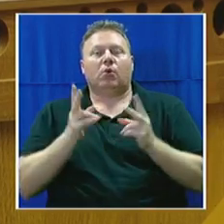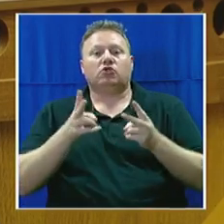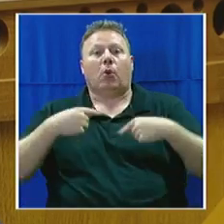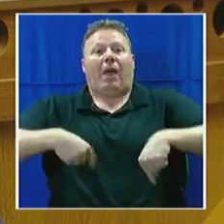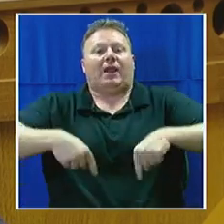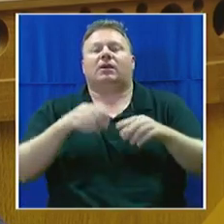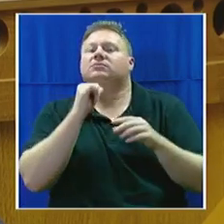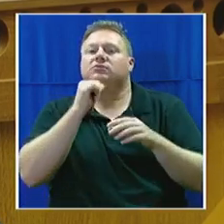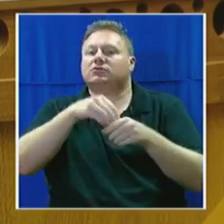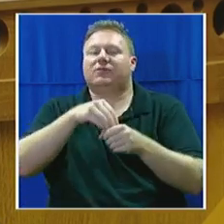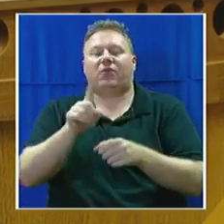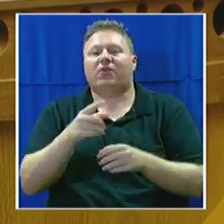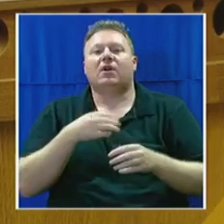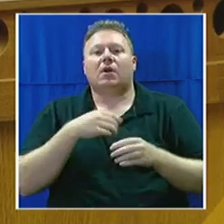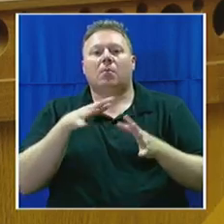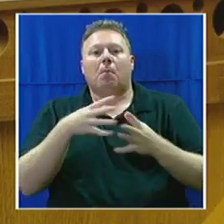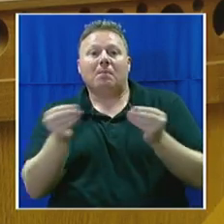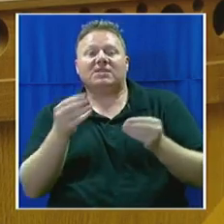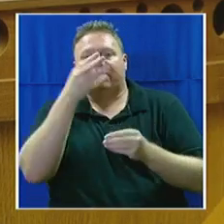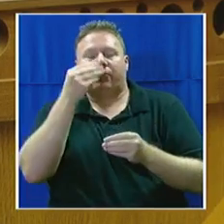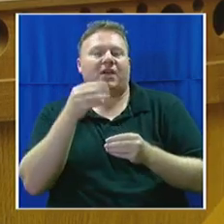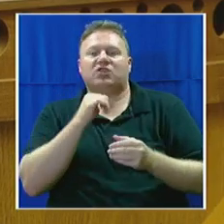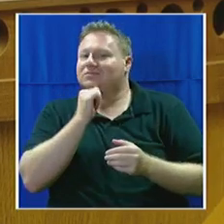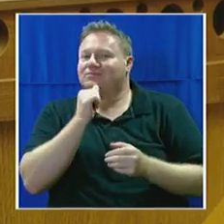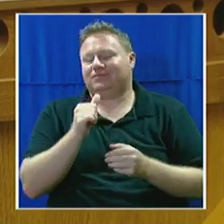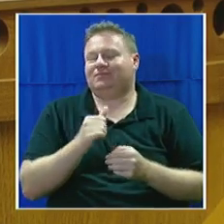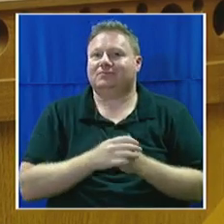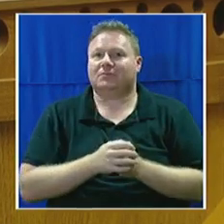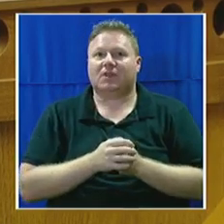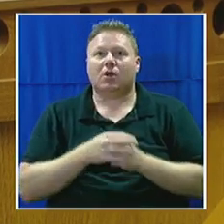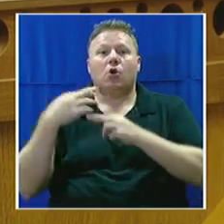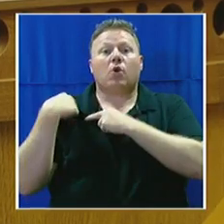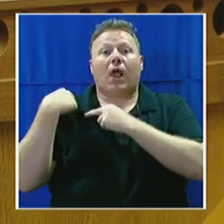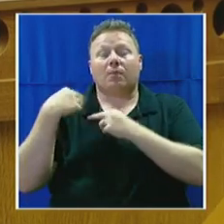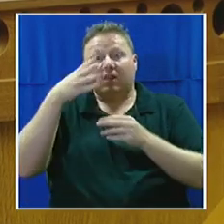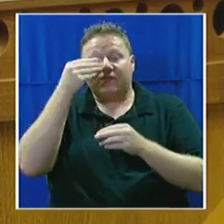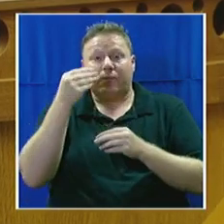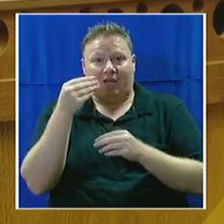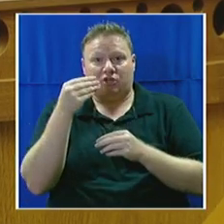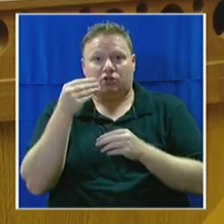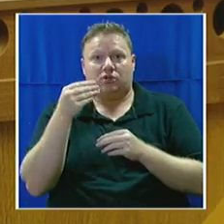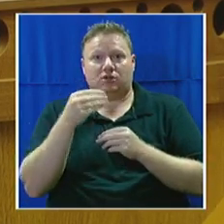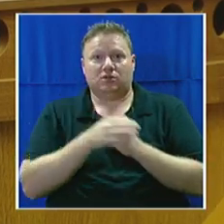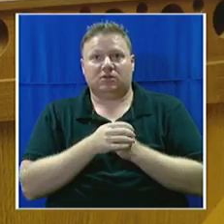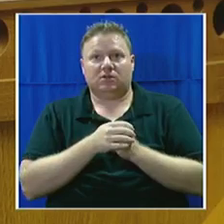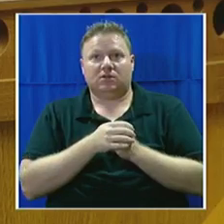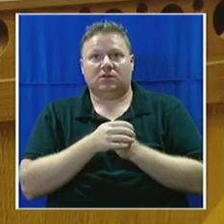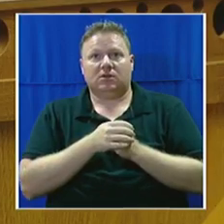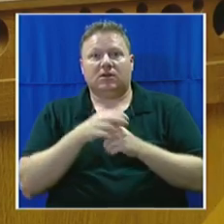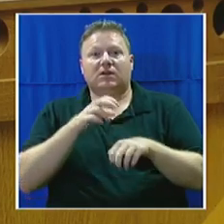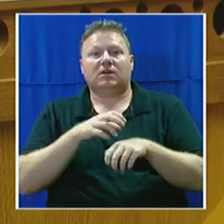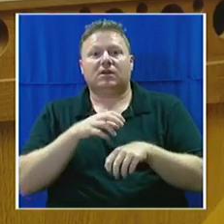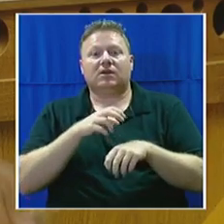and misinformation. A lack of reliable information can also give rise to baseless rumors and fake